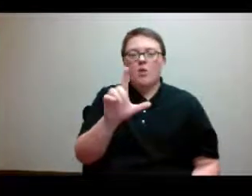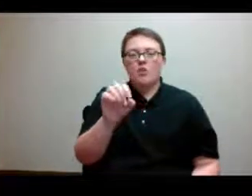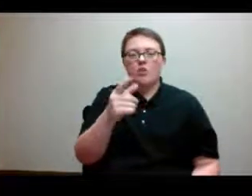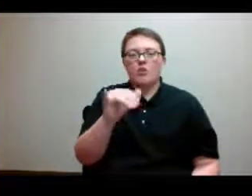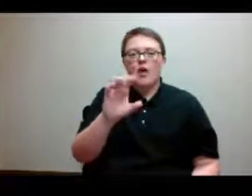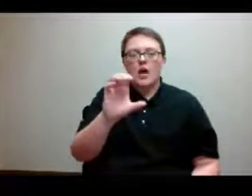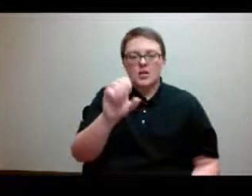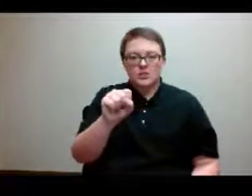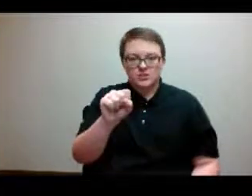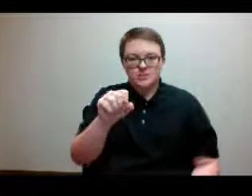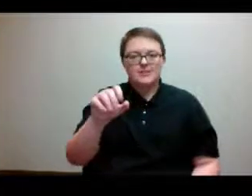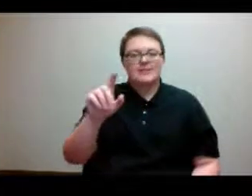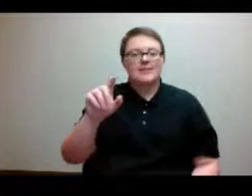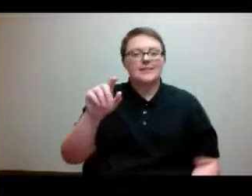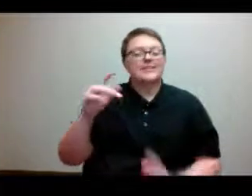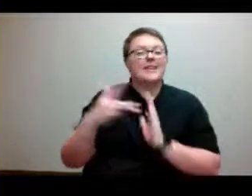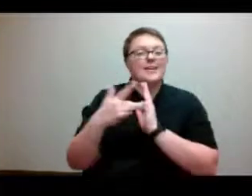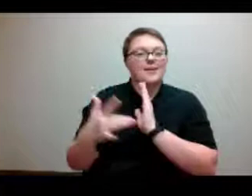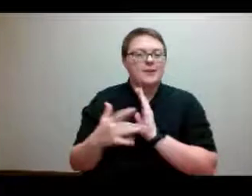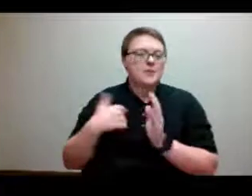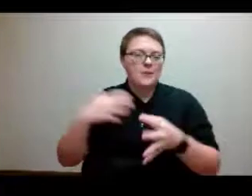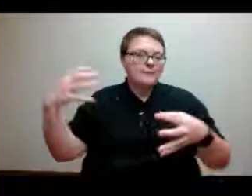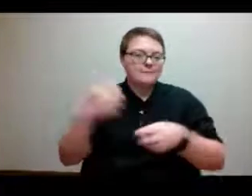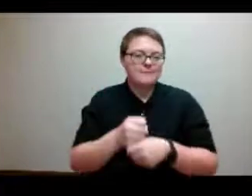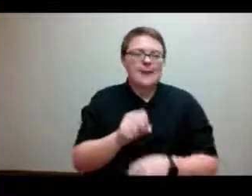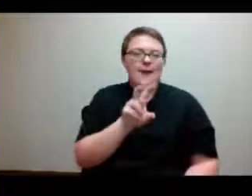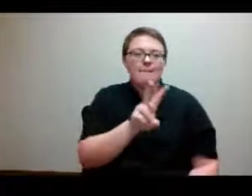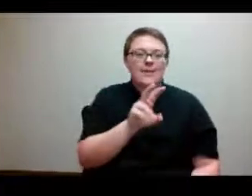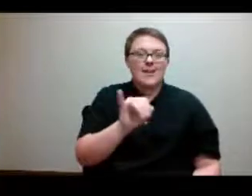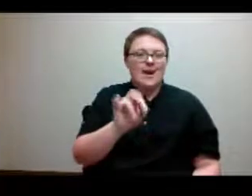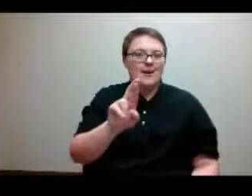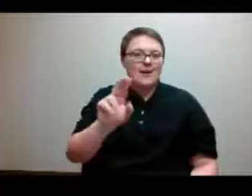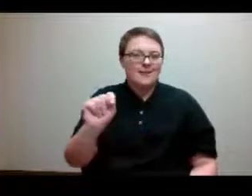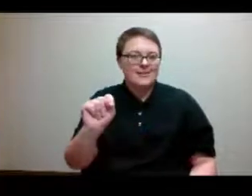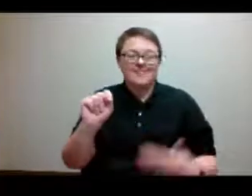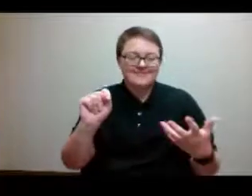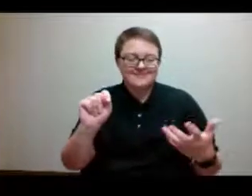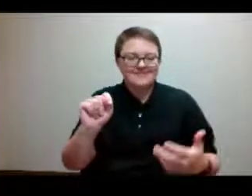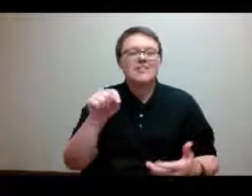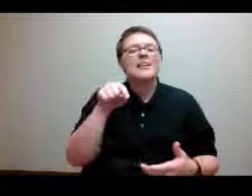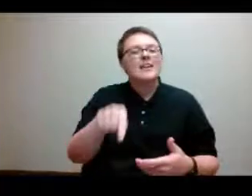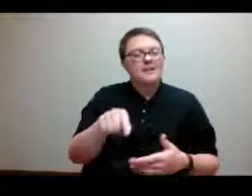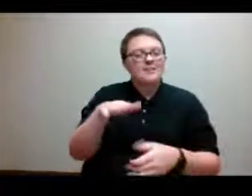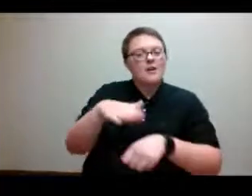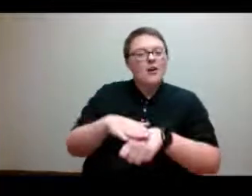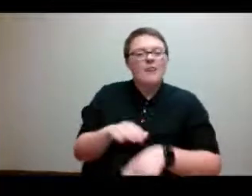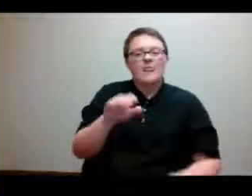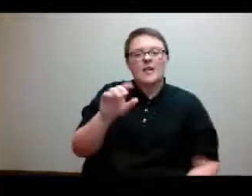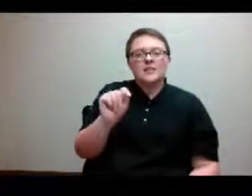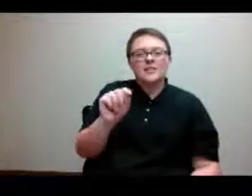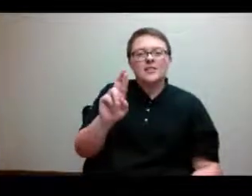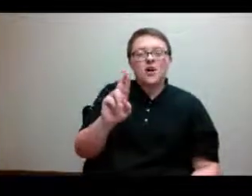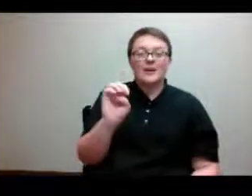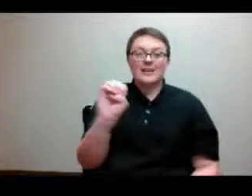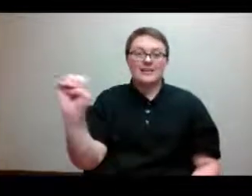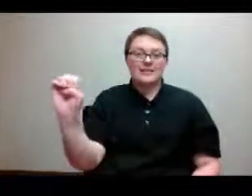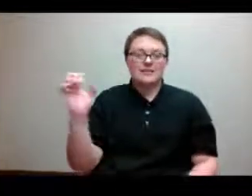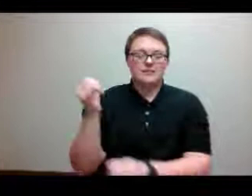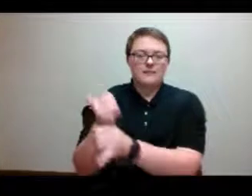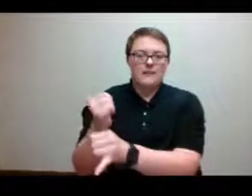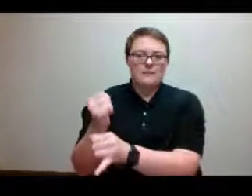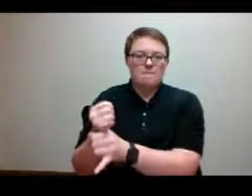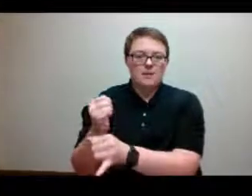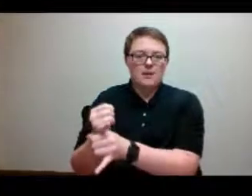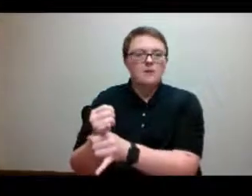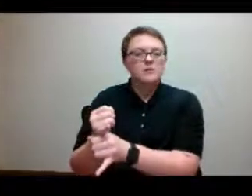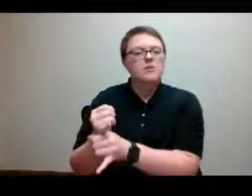it VIRT. This particular program is located at the Trinity River Campus East. It is considered